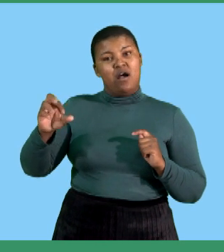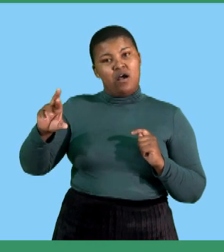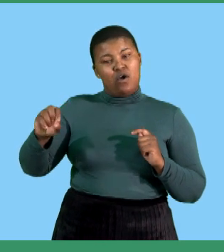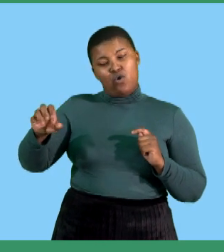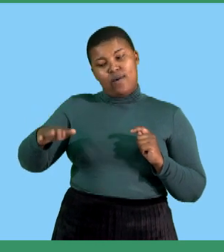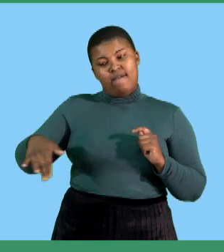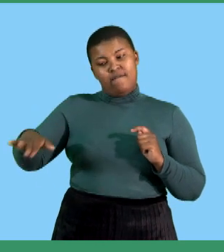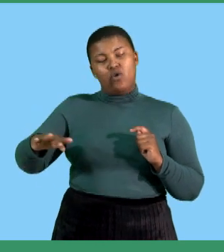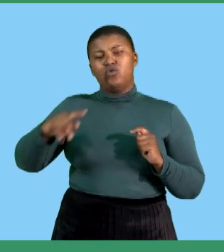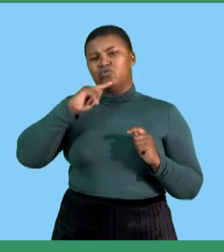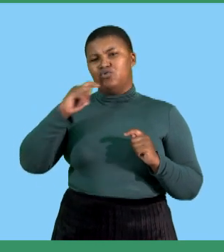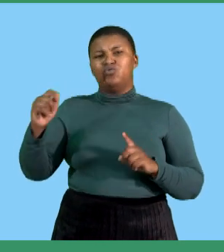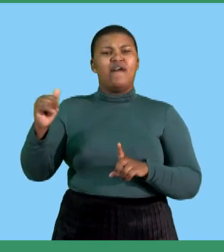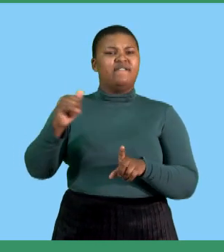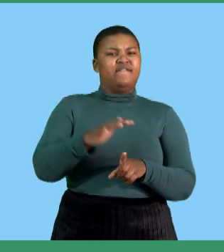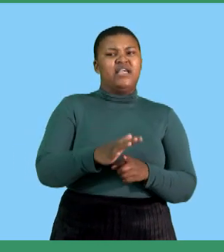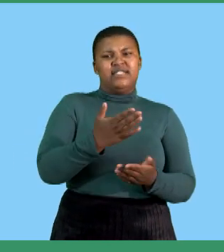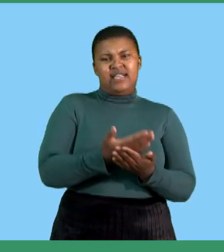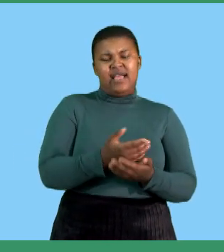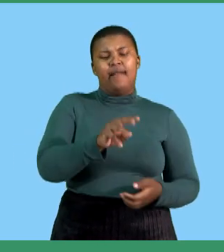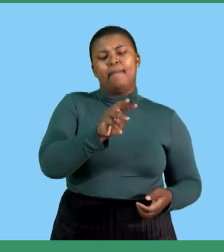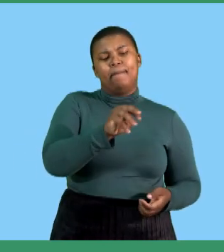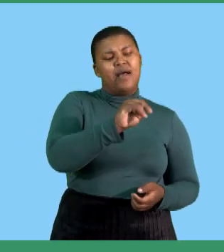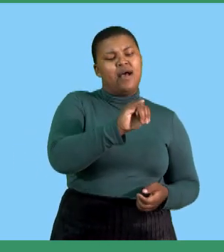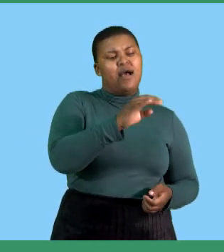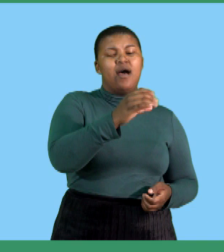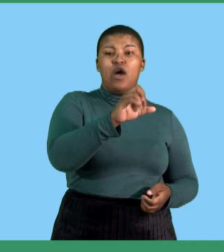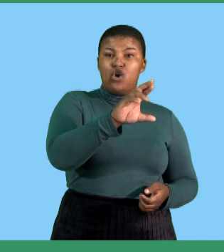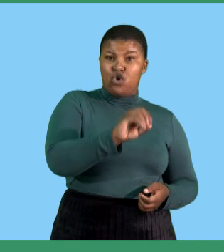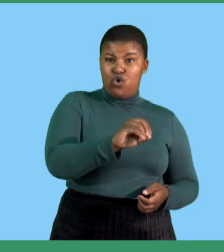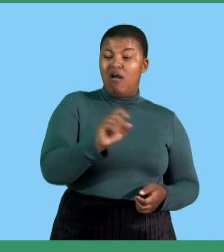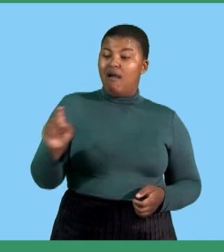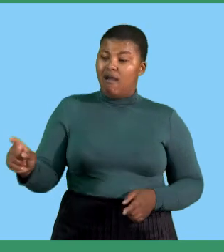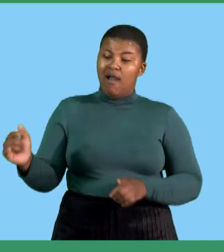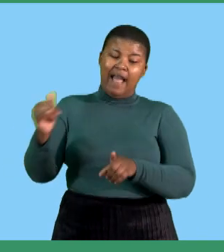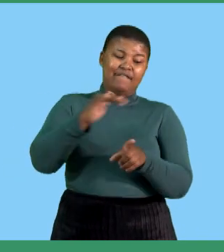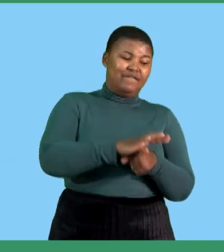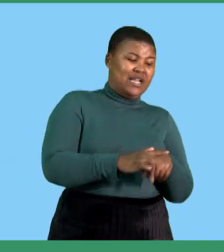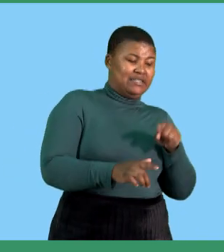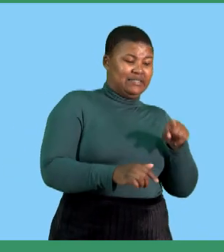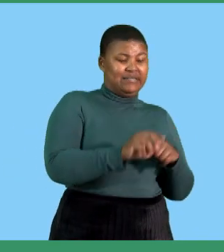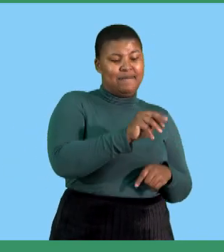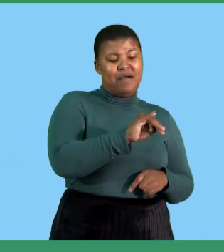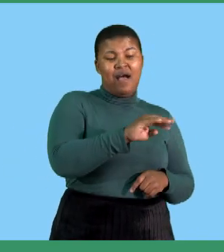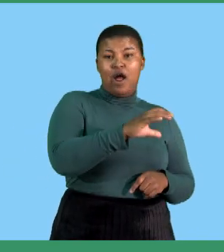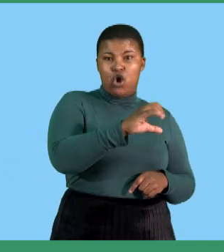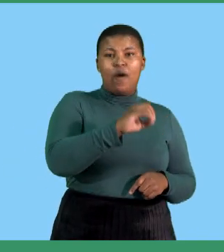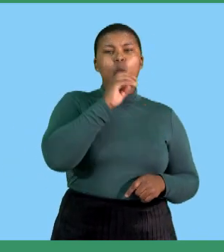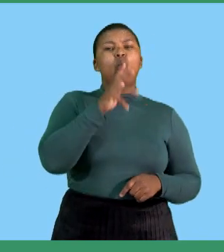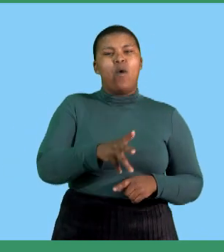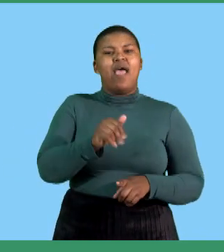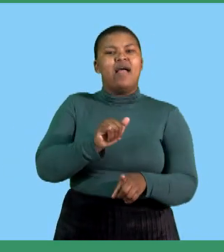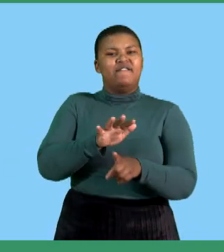may affect the microenvironment, which may then affect the market environment. So that's the